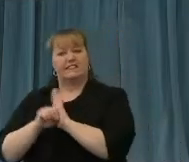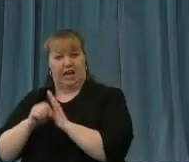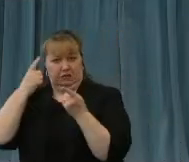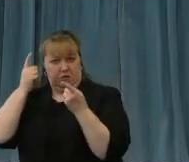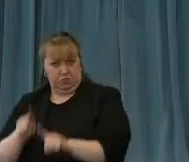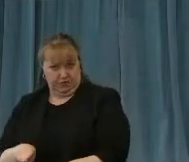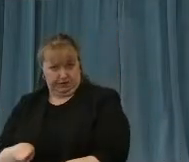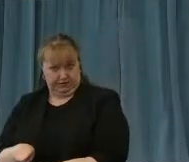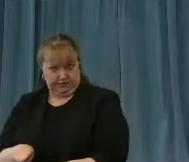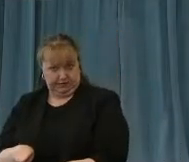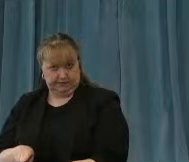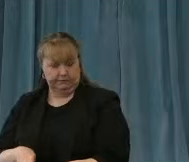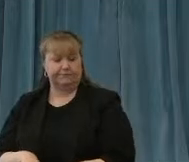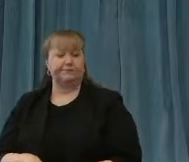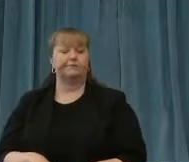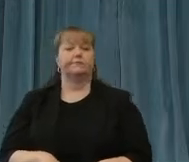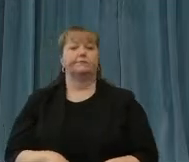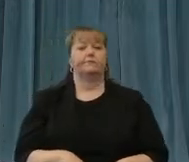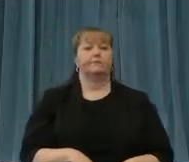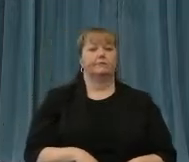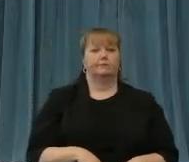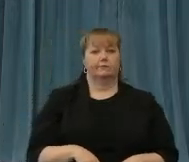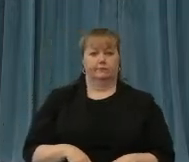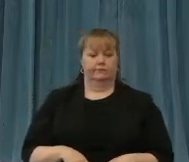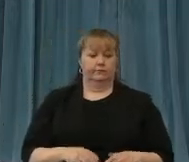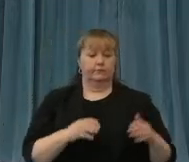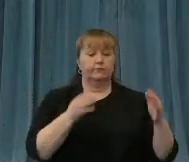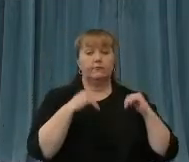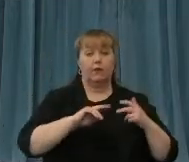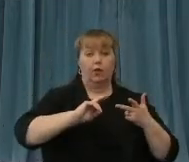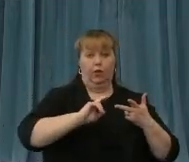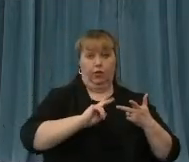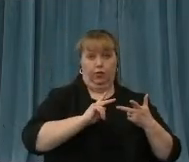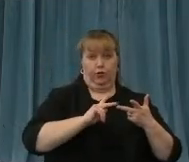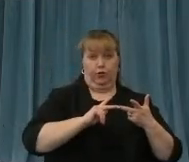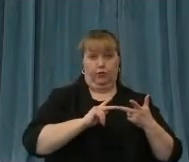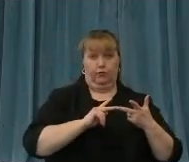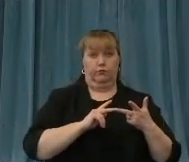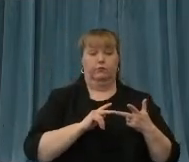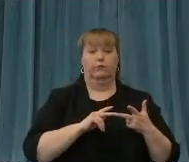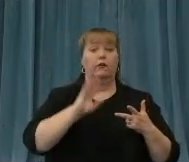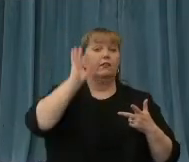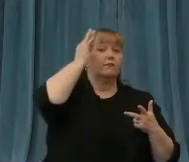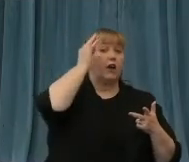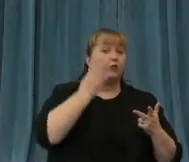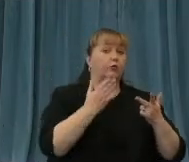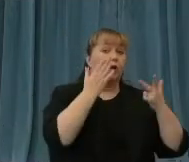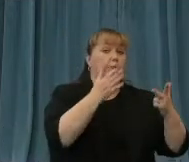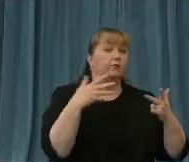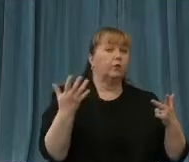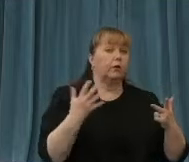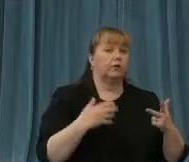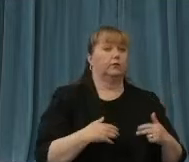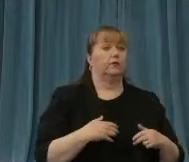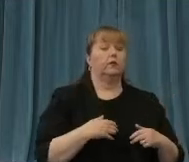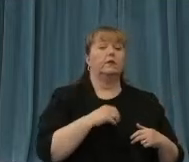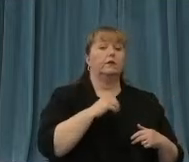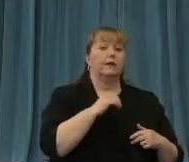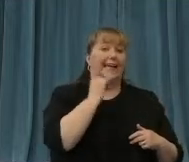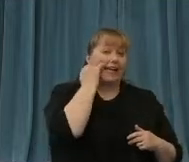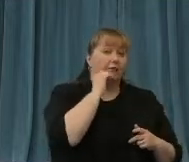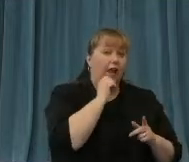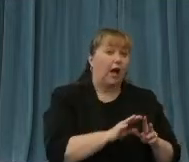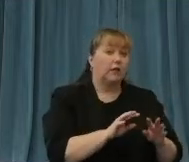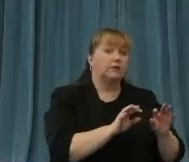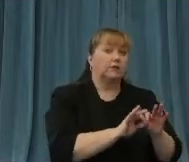minimize non-essential travel. We agree. So the previously issued travel advisory in Nevada will stay in place through phase